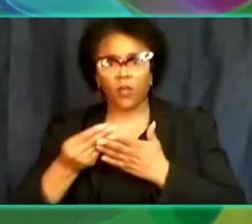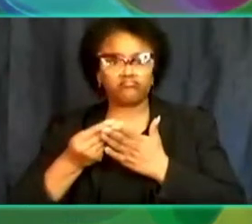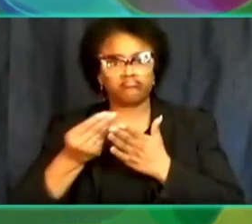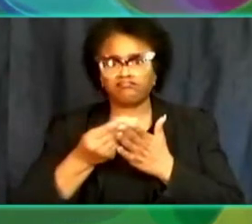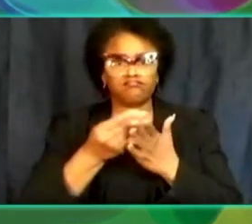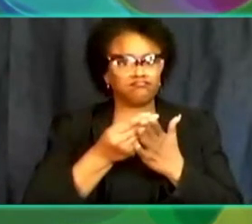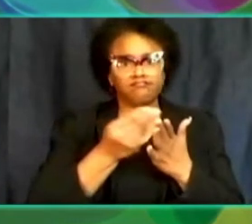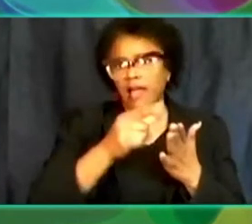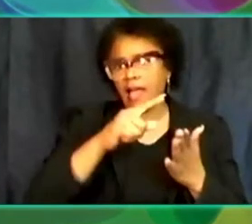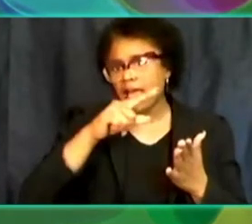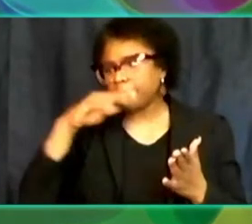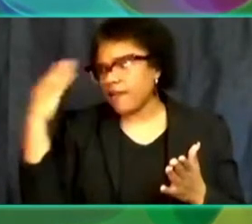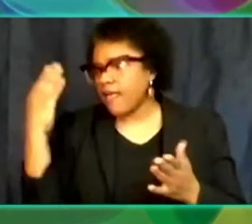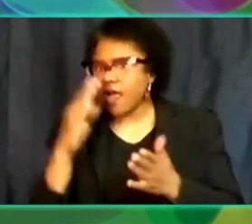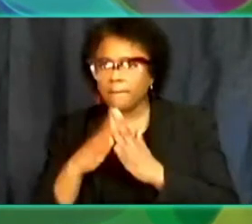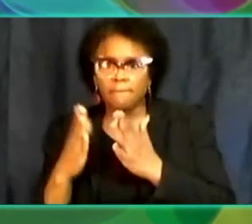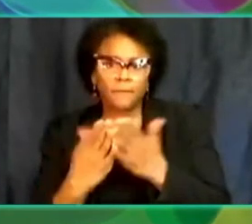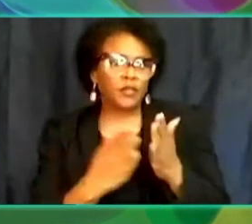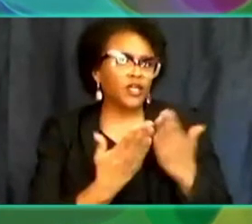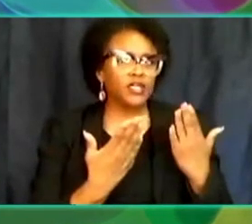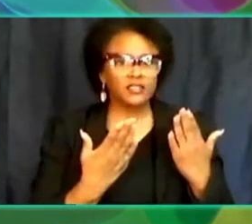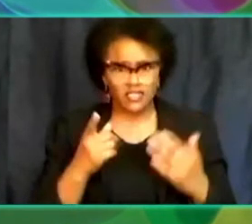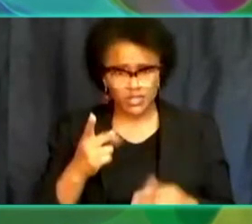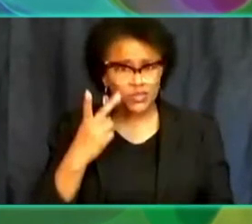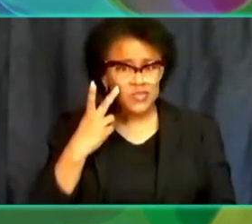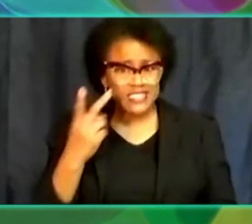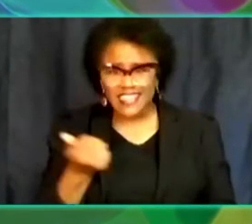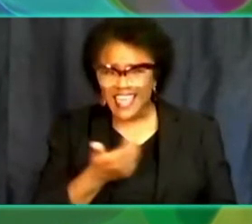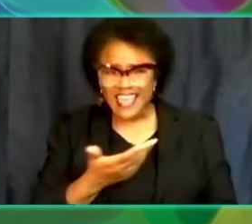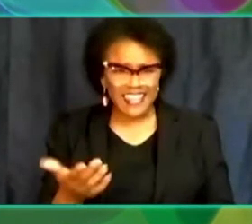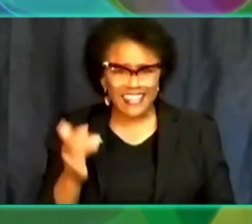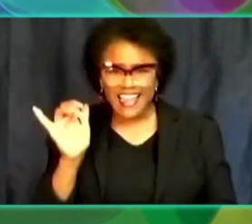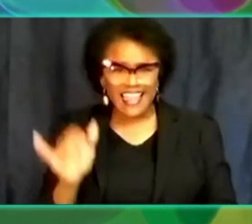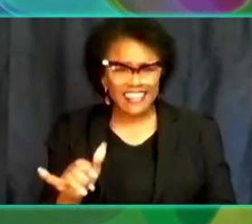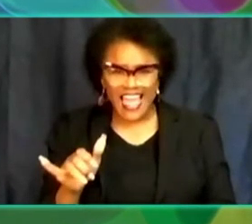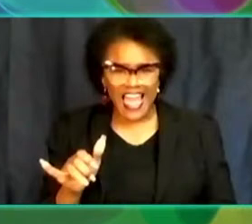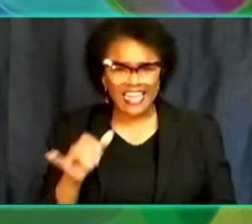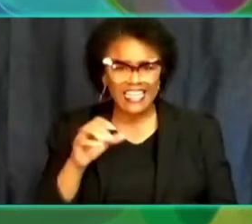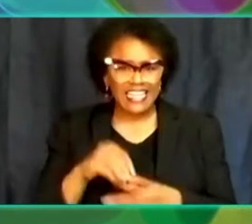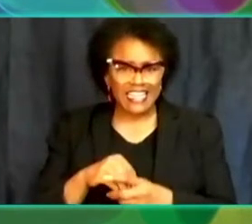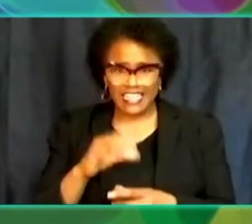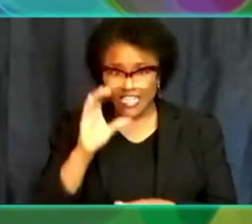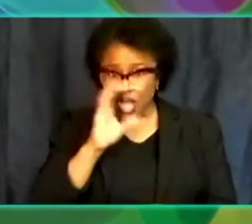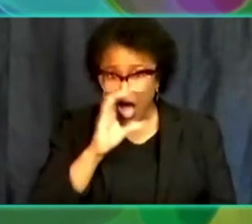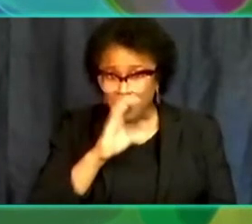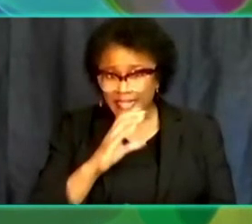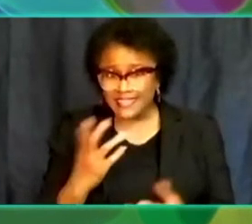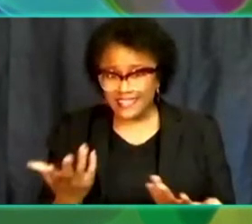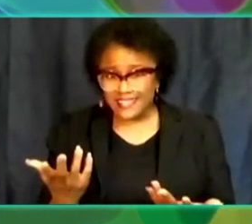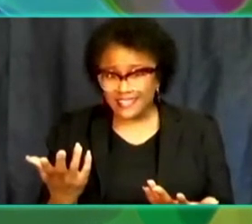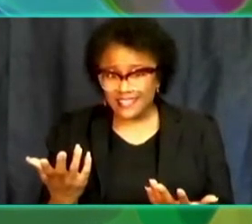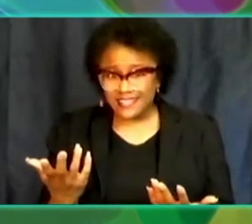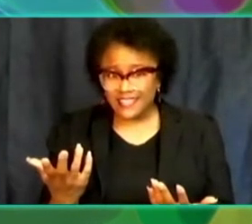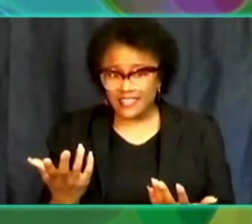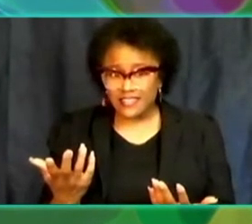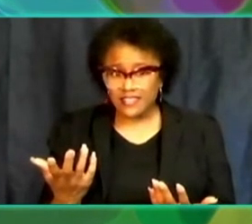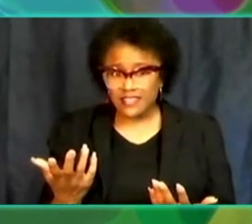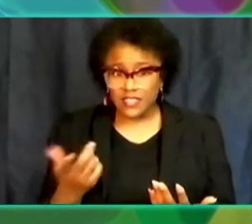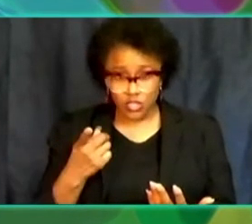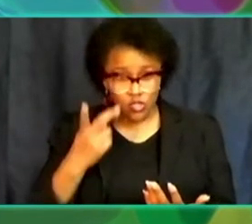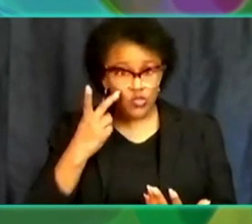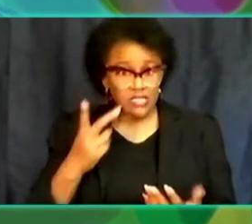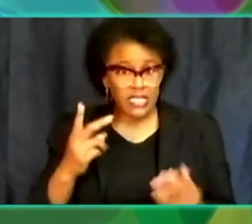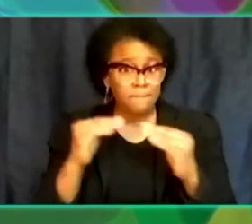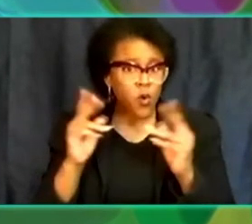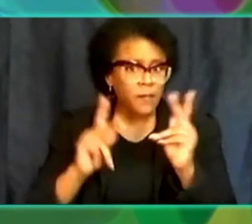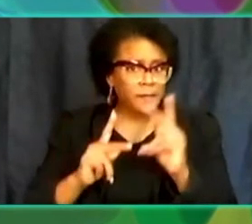Black books and stuff like that. Did you see anything like that in comics? Did you see more